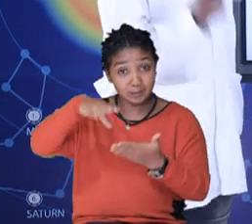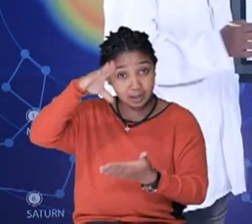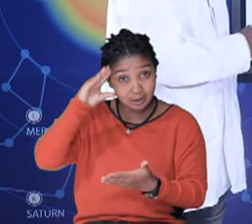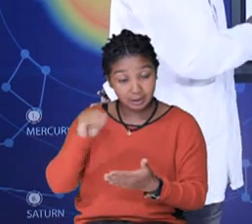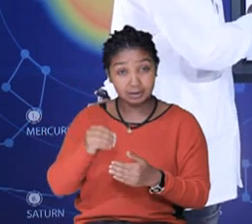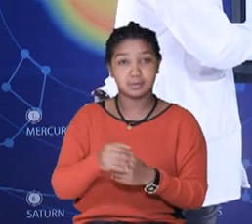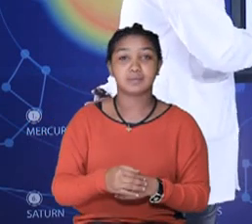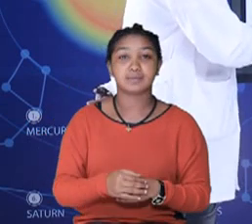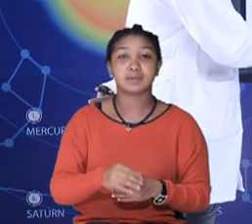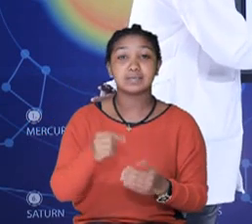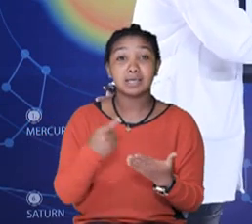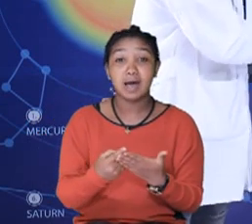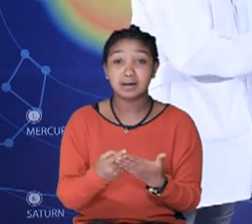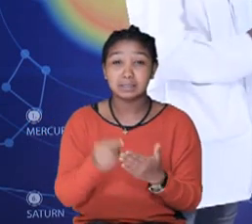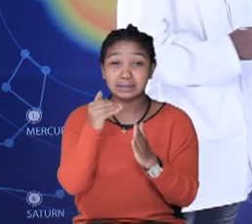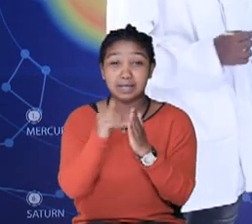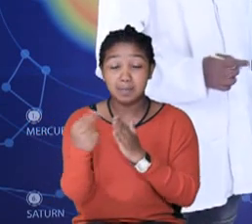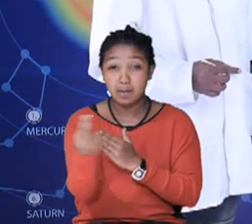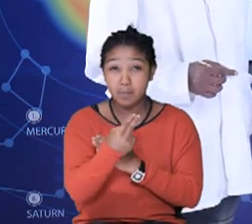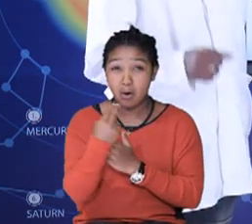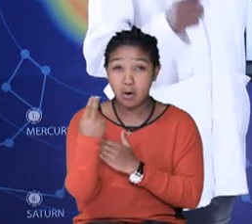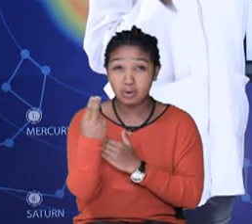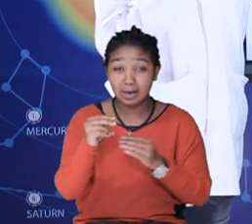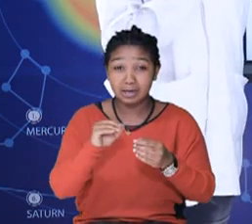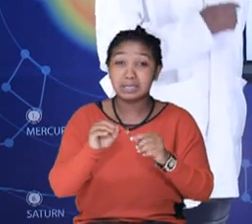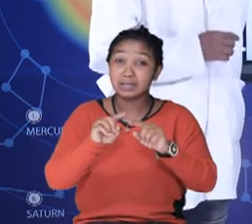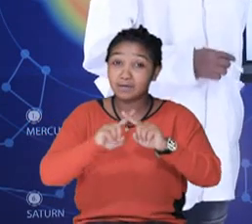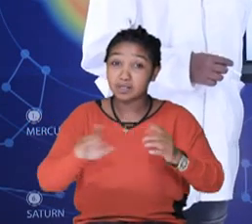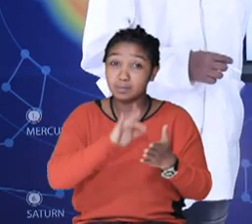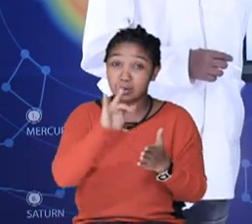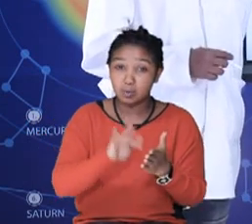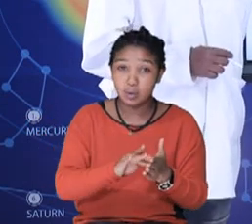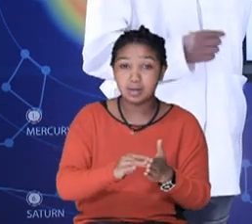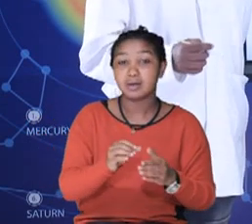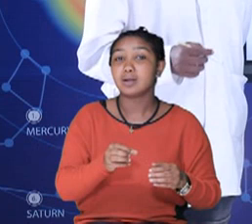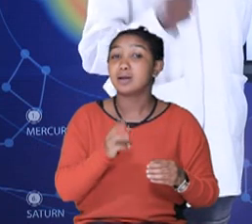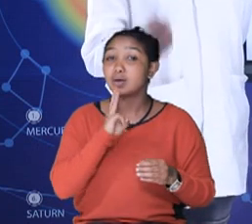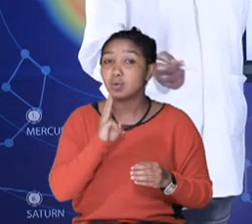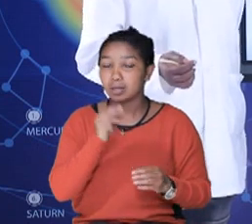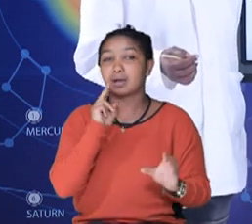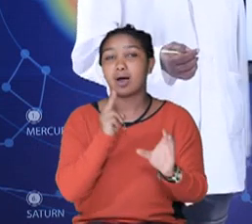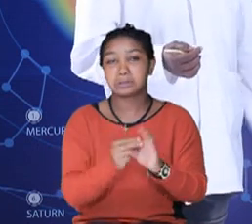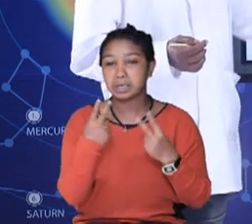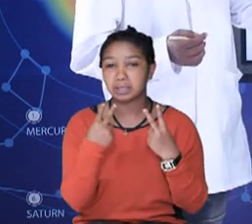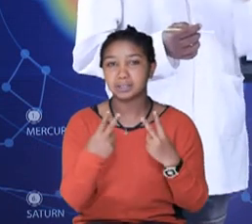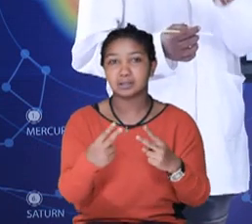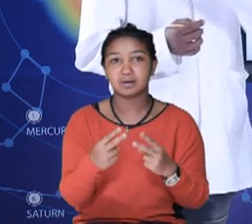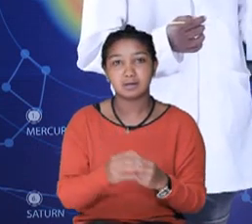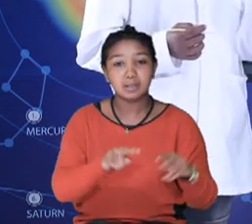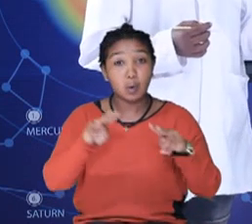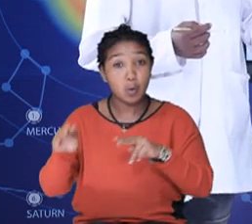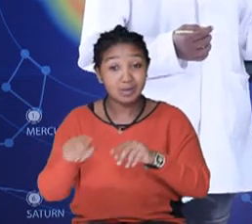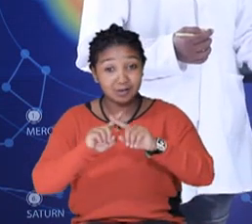have seen. There are still some very important difference between liquid and the gas. Student, let us see the common